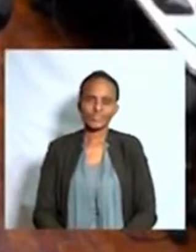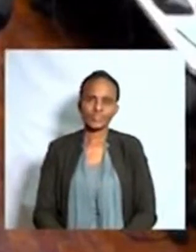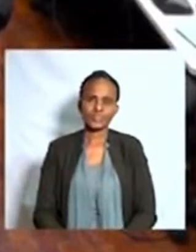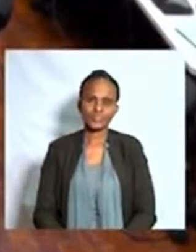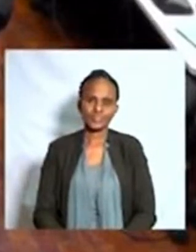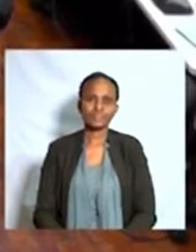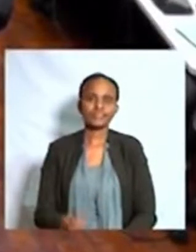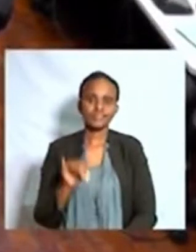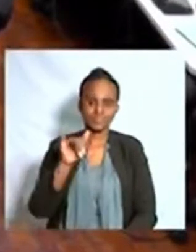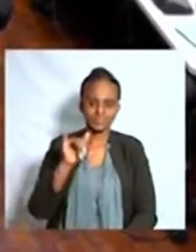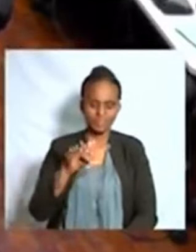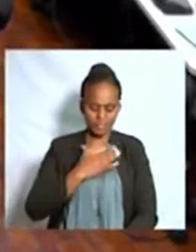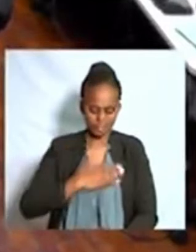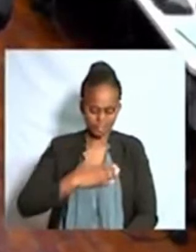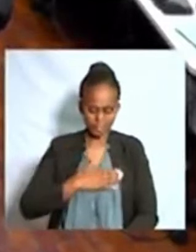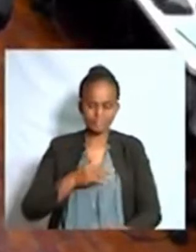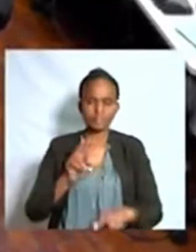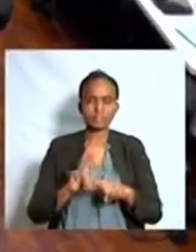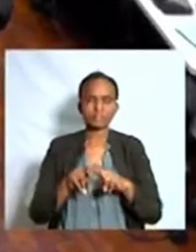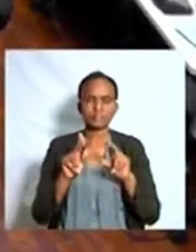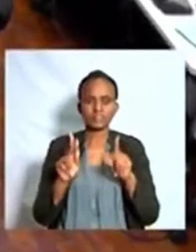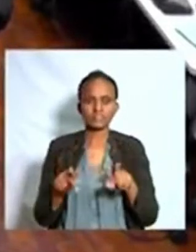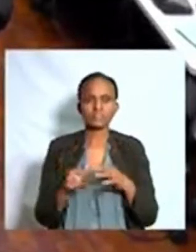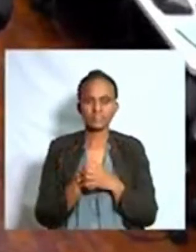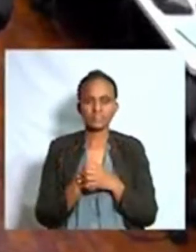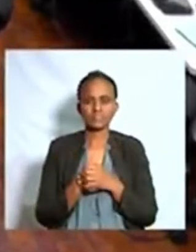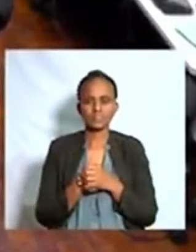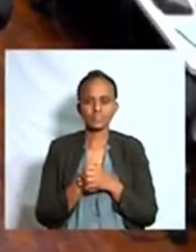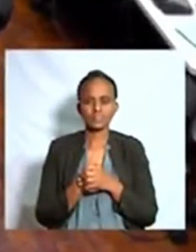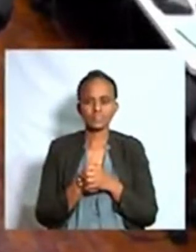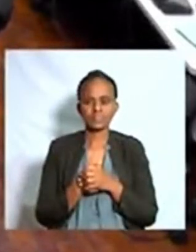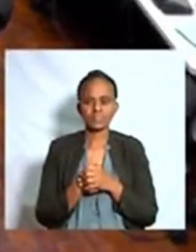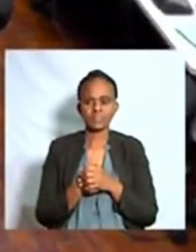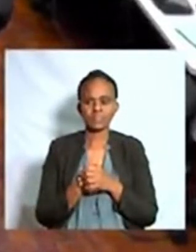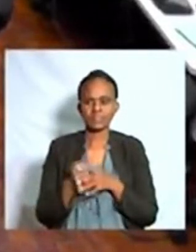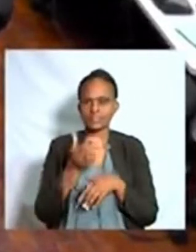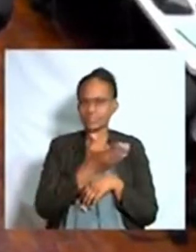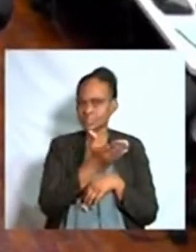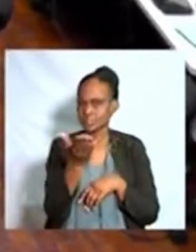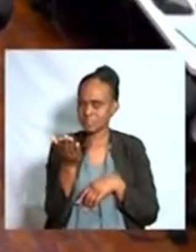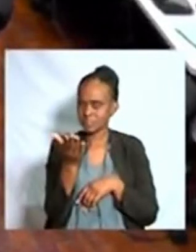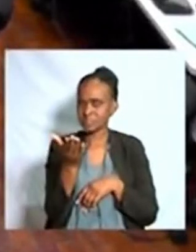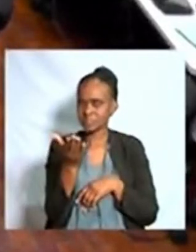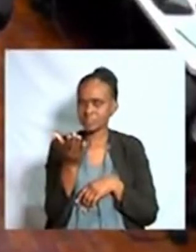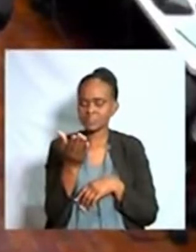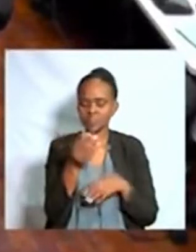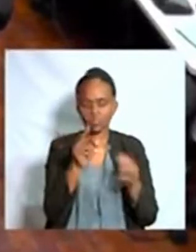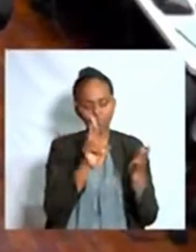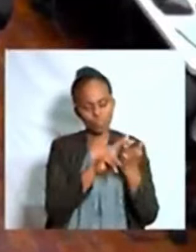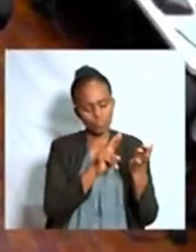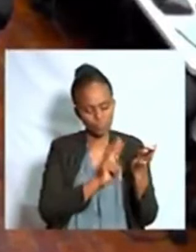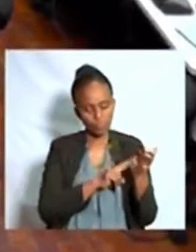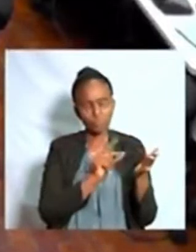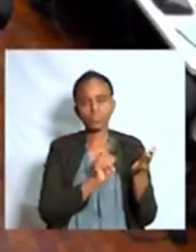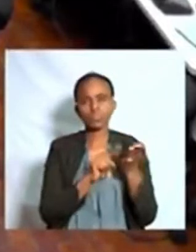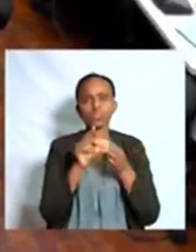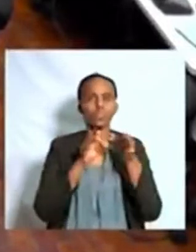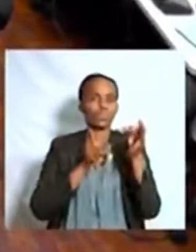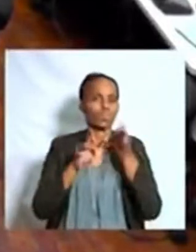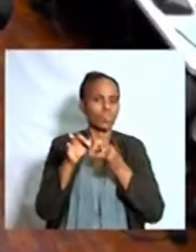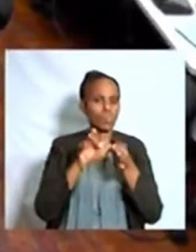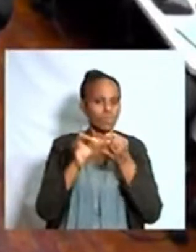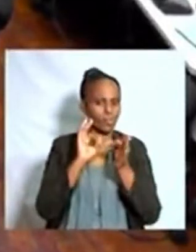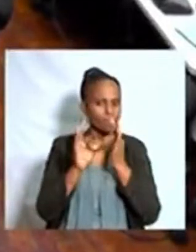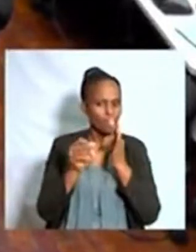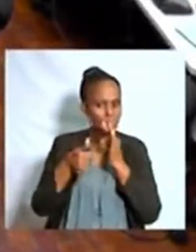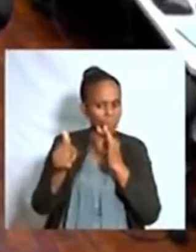Yes. Chair, the regulation states that if you want